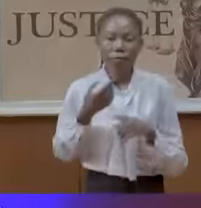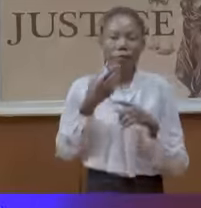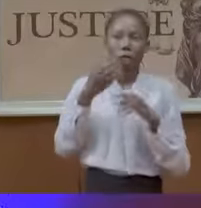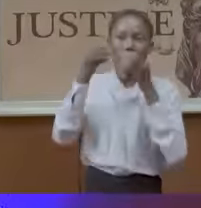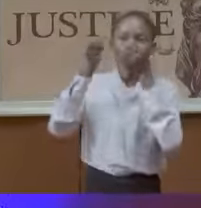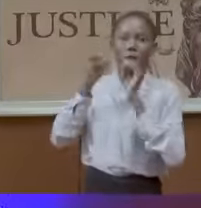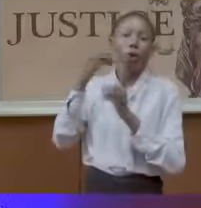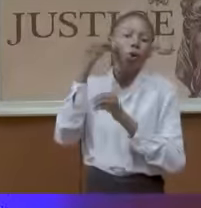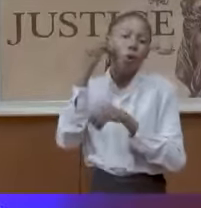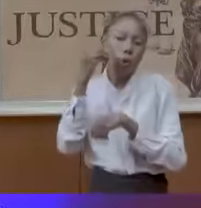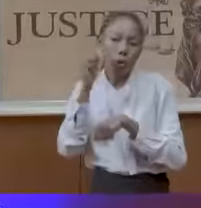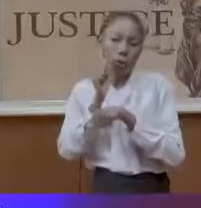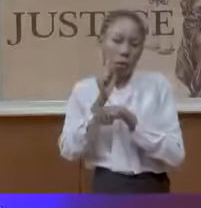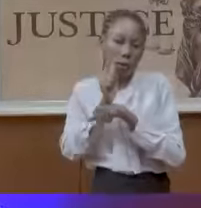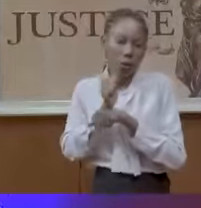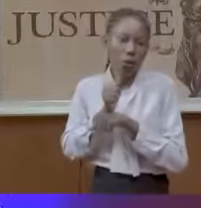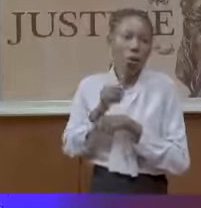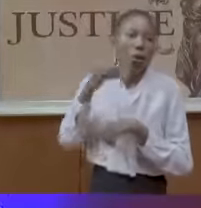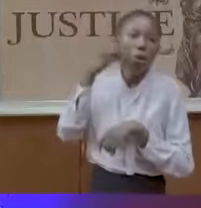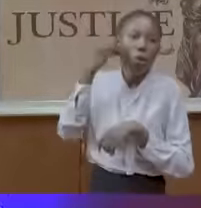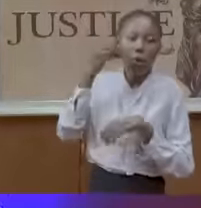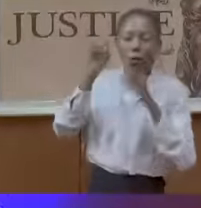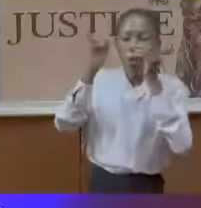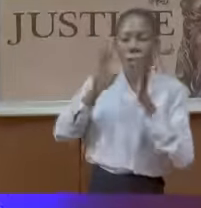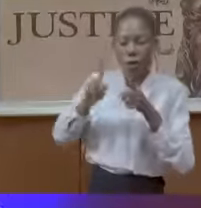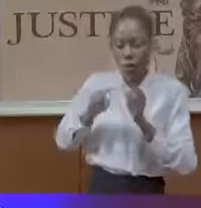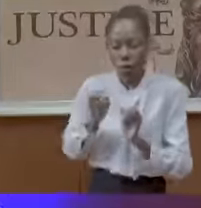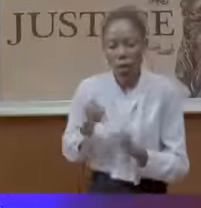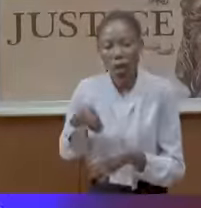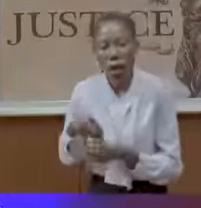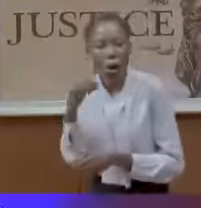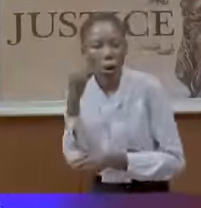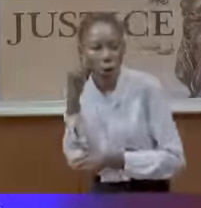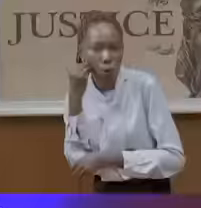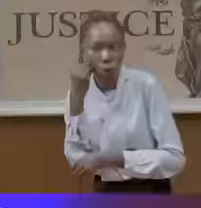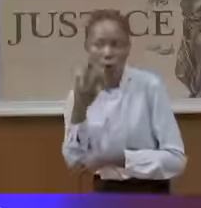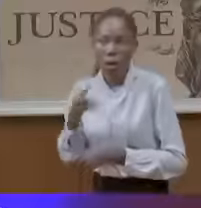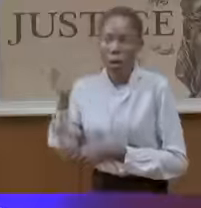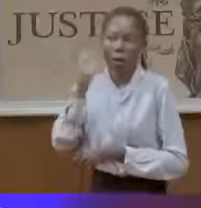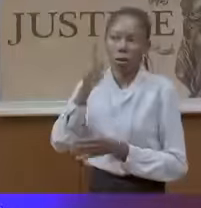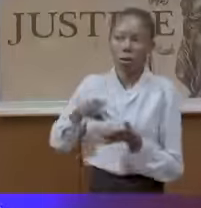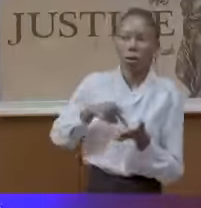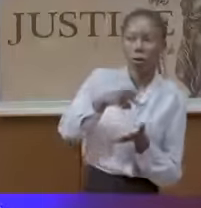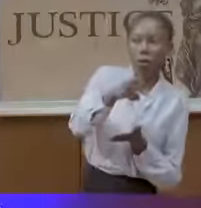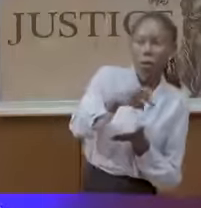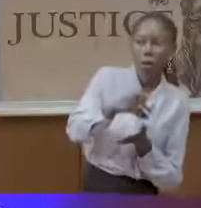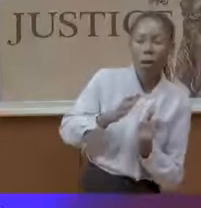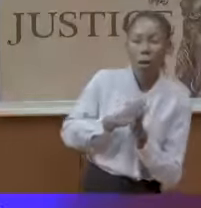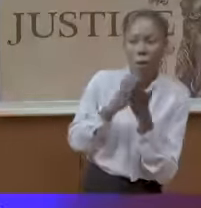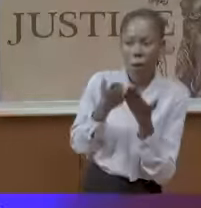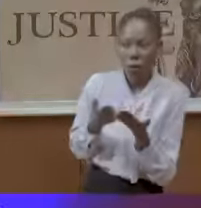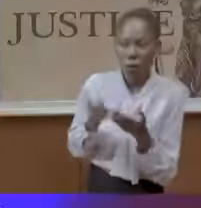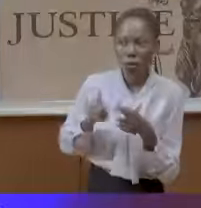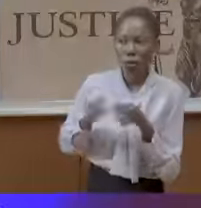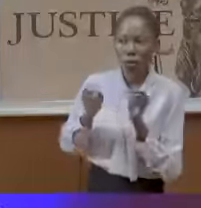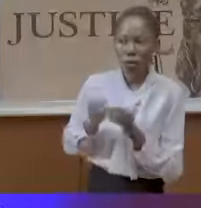employed Damola. We employ teachers, about three teachers to be taking them. Well, I was not paying. I will pay this. I will buy the books, do